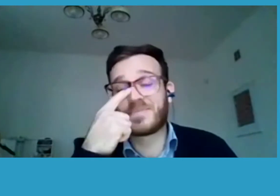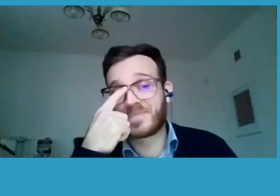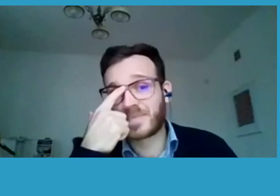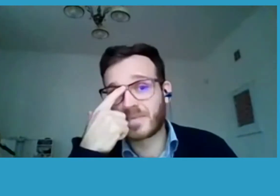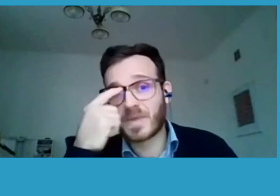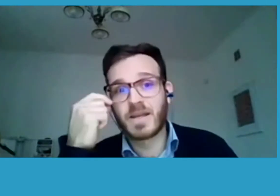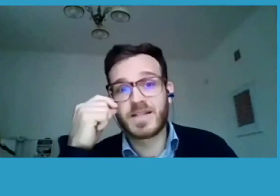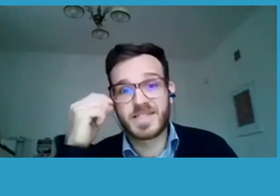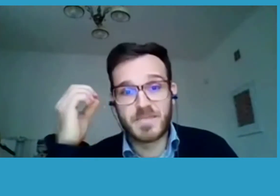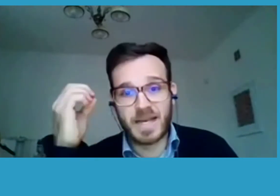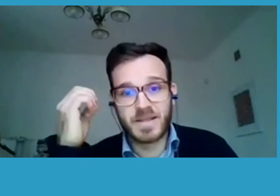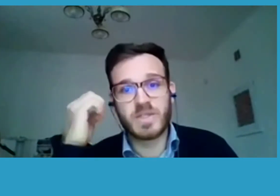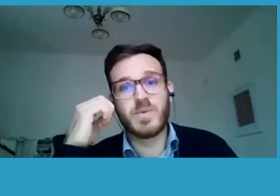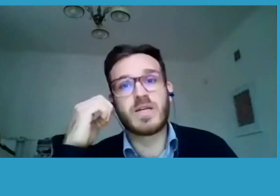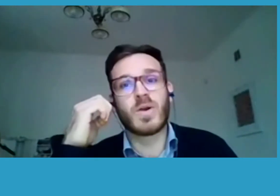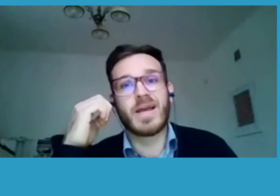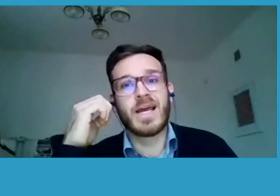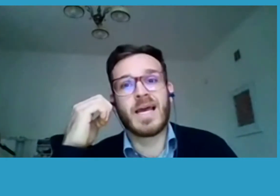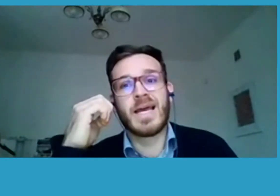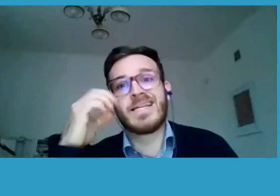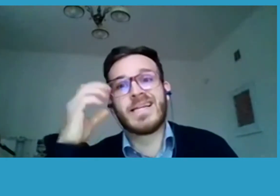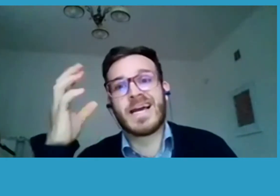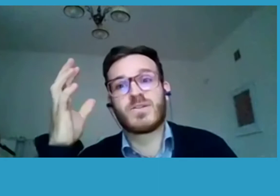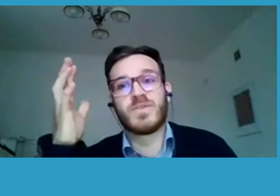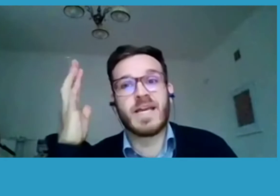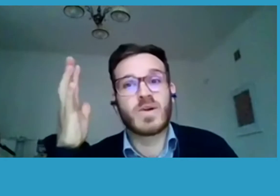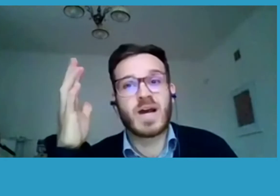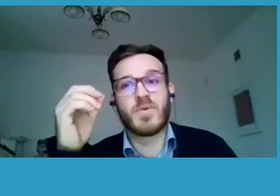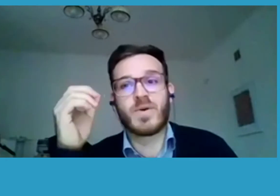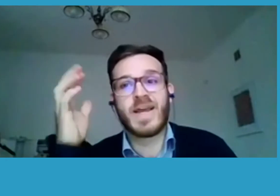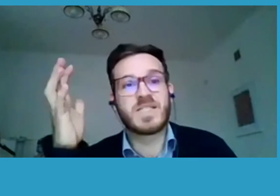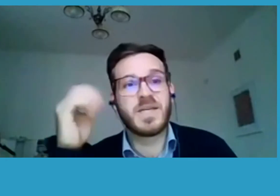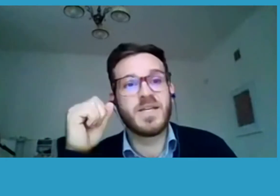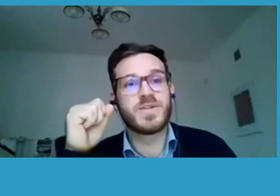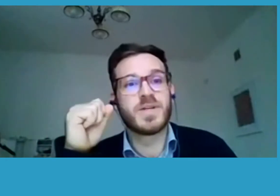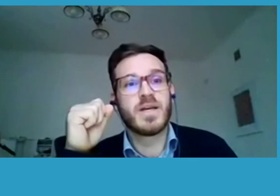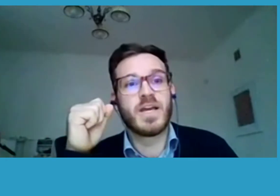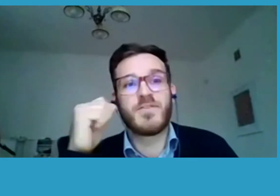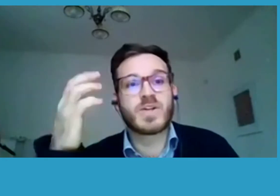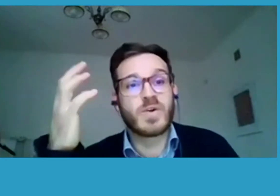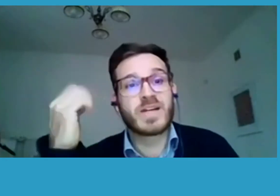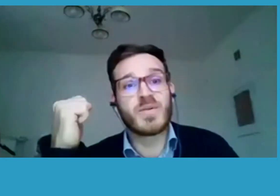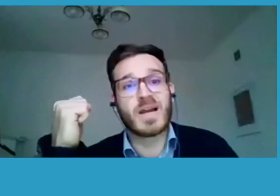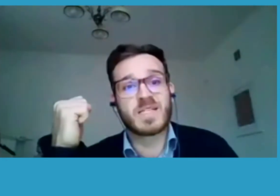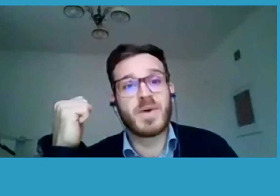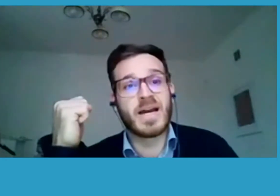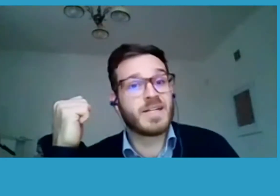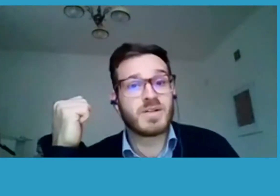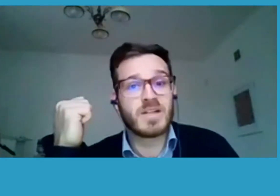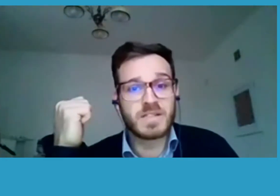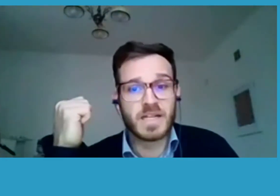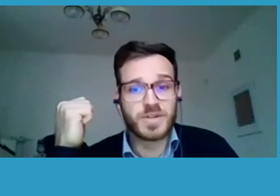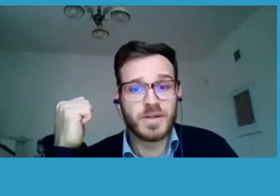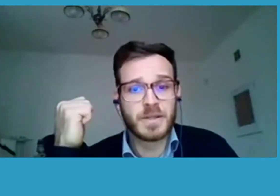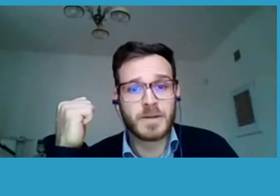may say, does it matter whether we call it an act of a hate crime or hate speech if it's already criminalized